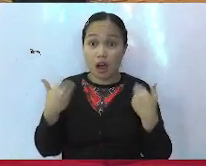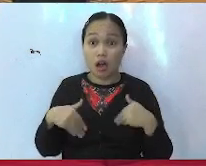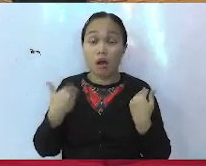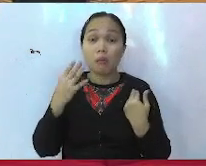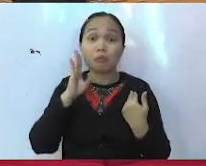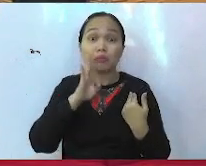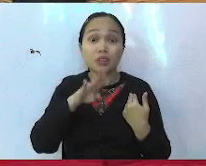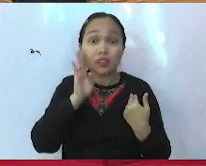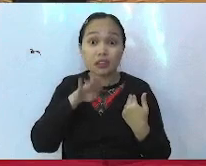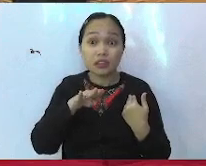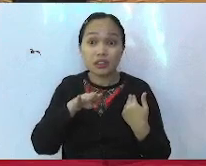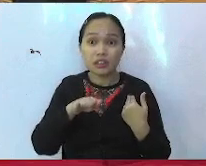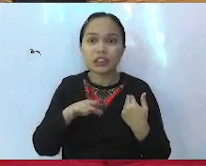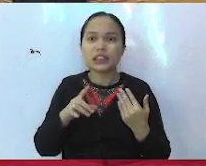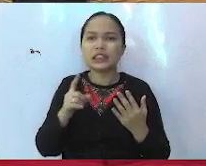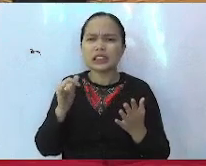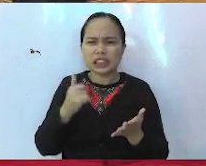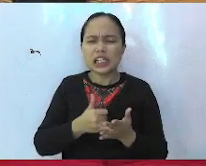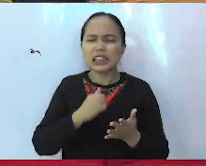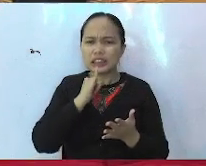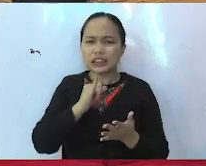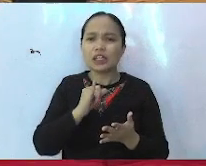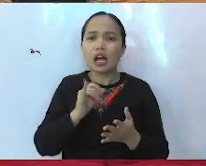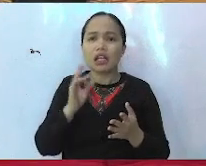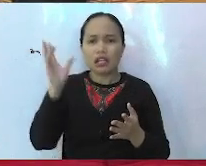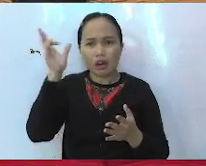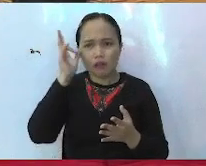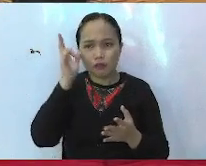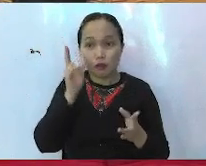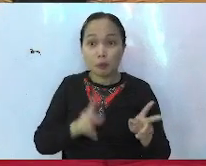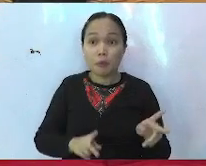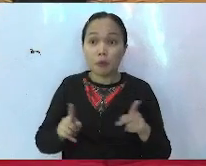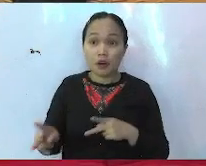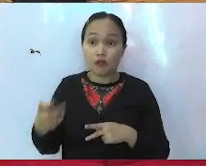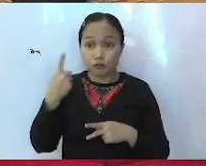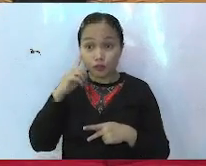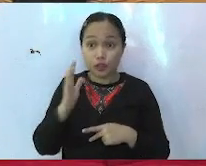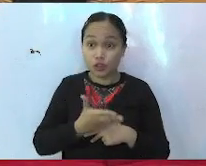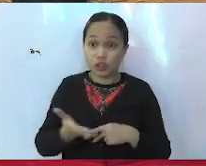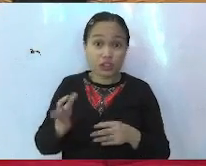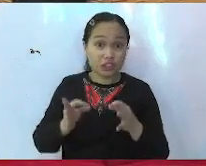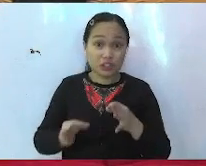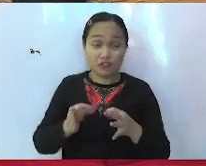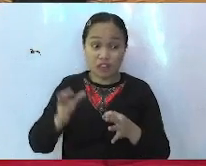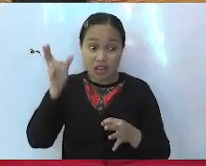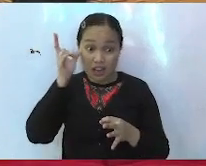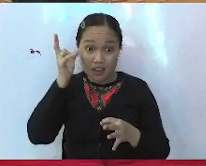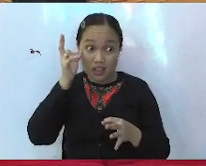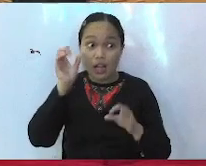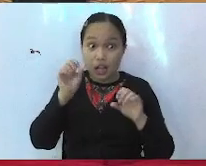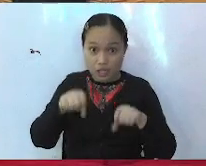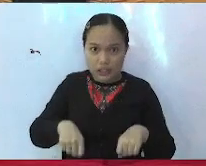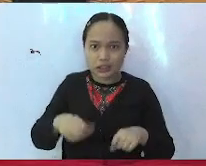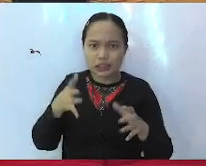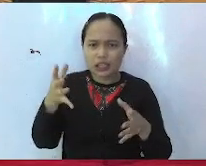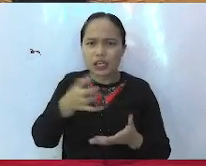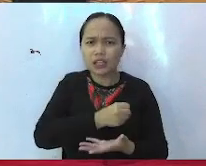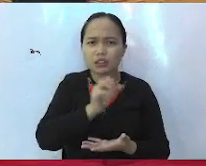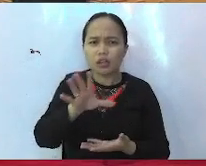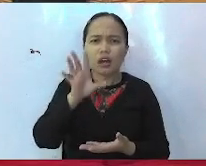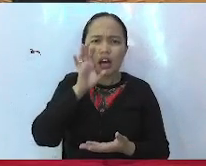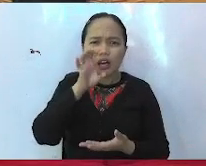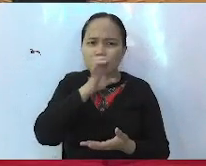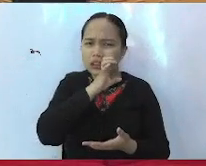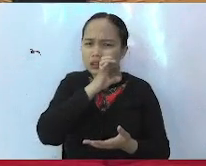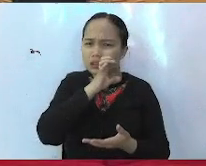know, this is the devil's plan for you. If he can just get your eyes off of God. And listen, I tell you a